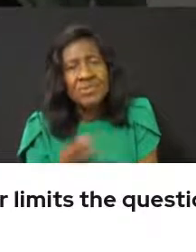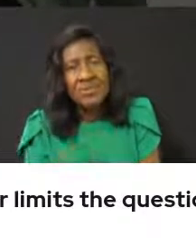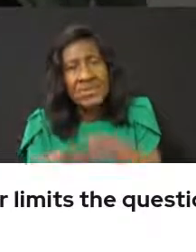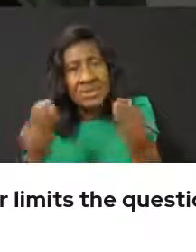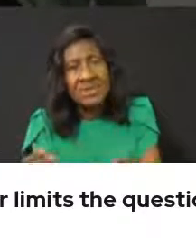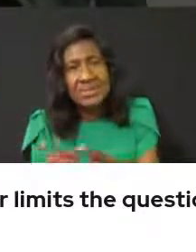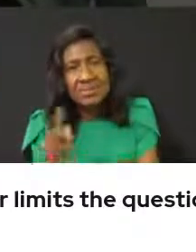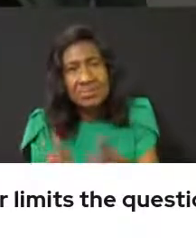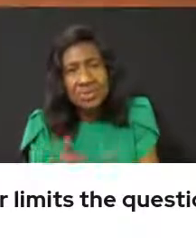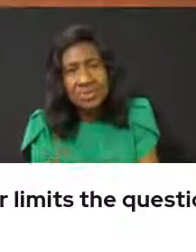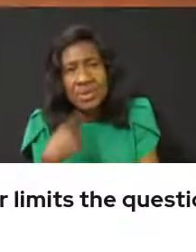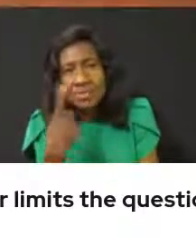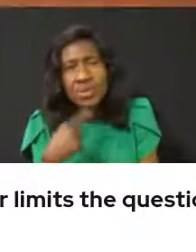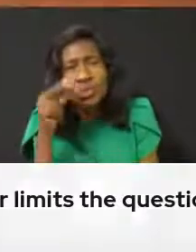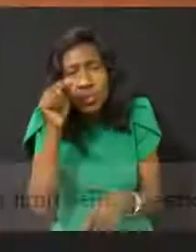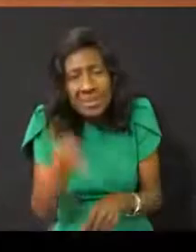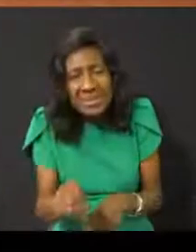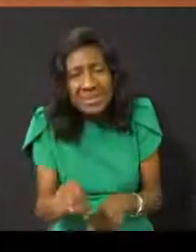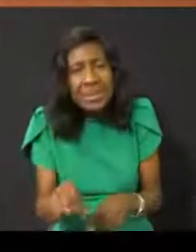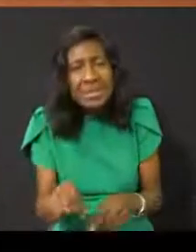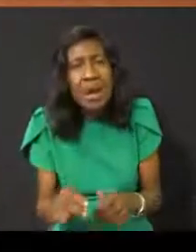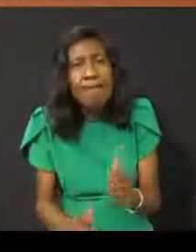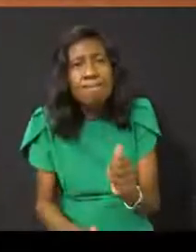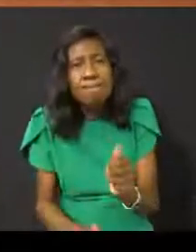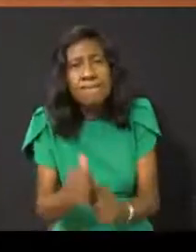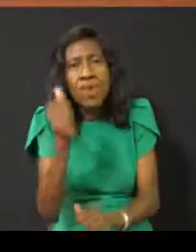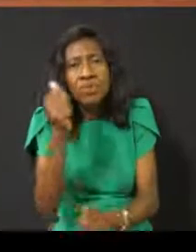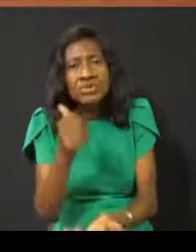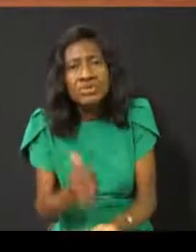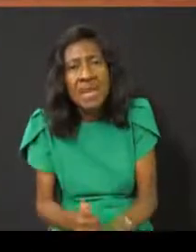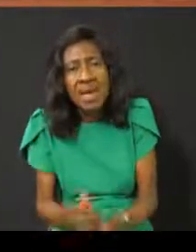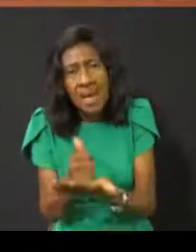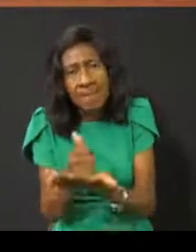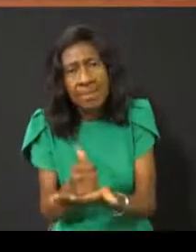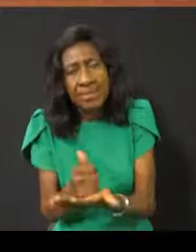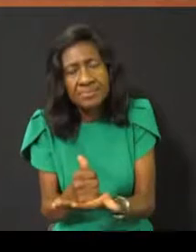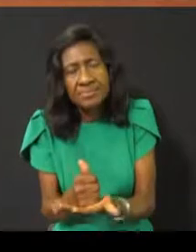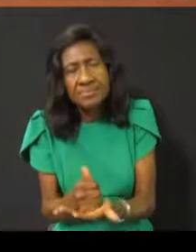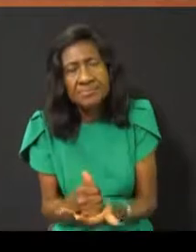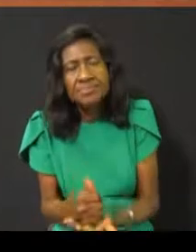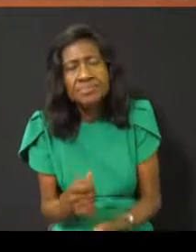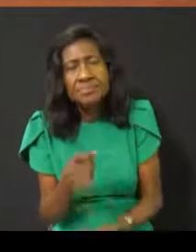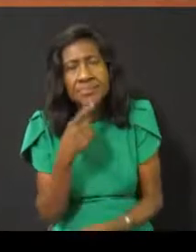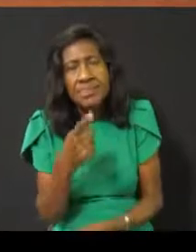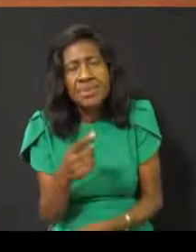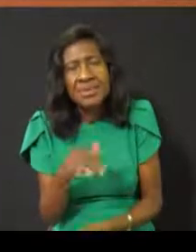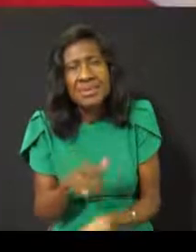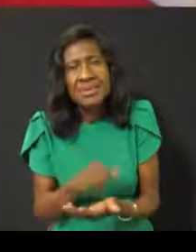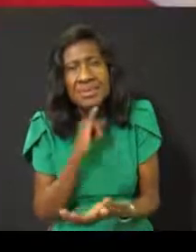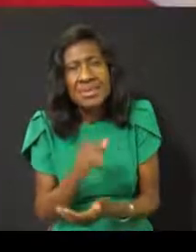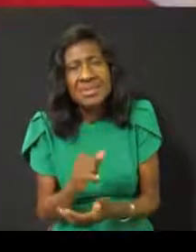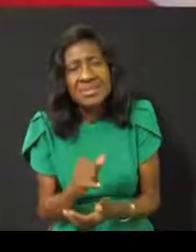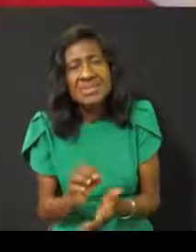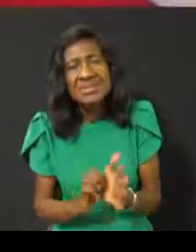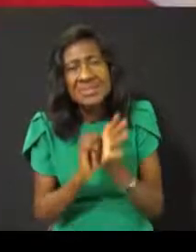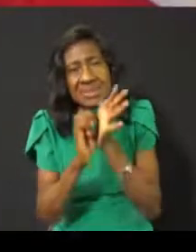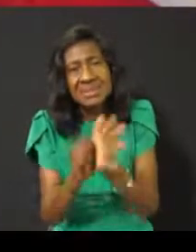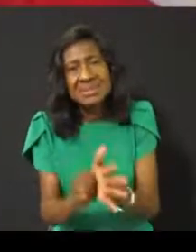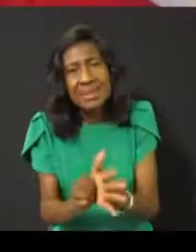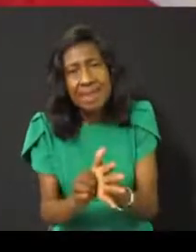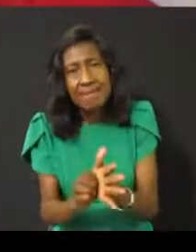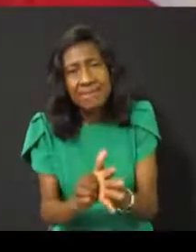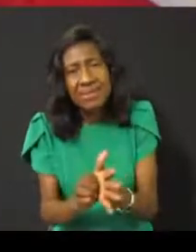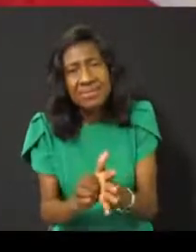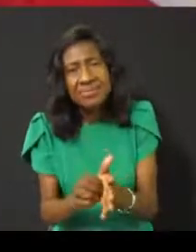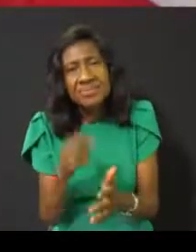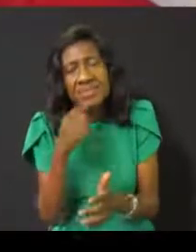DG. And Simon, just to say, I think that's a really great example of what I spoke of earlier, where we have this amazing